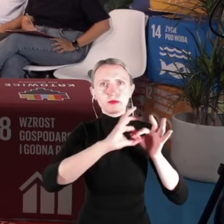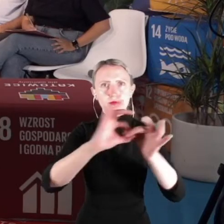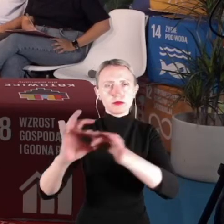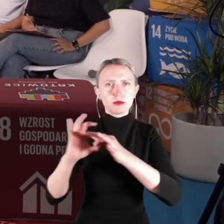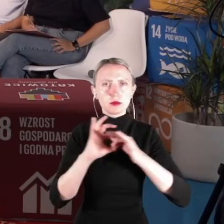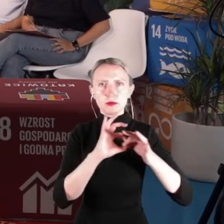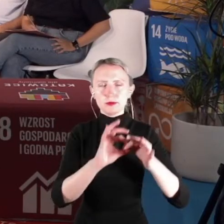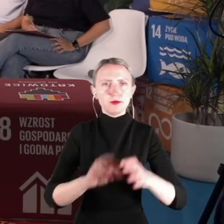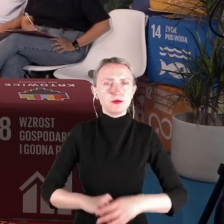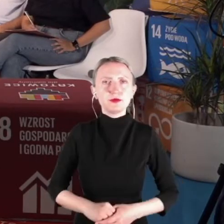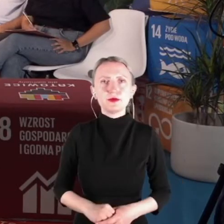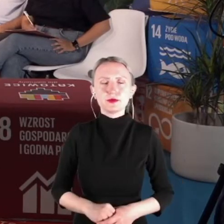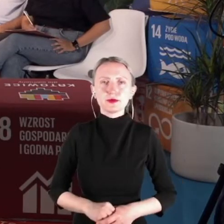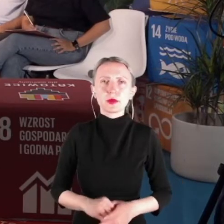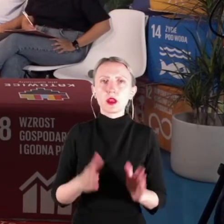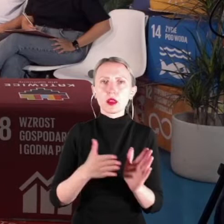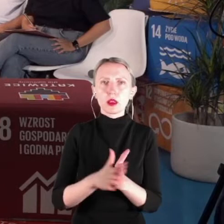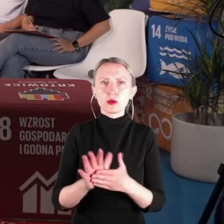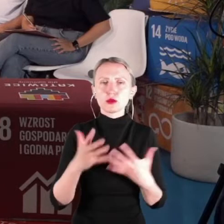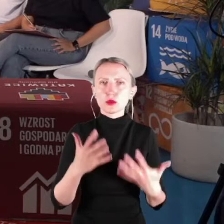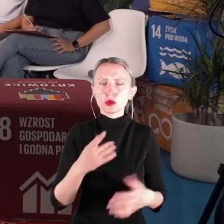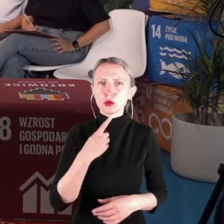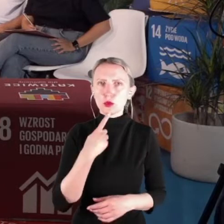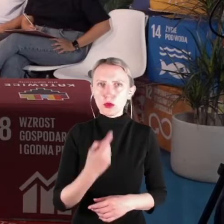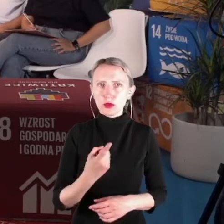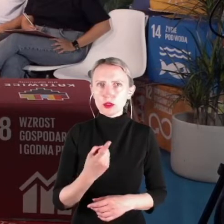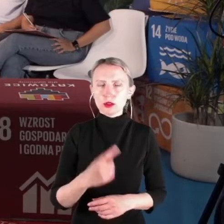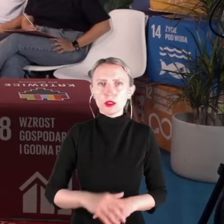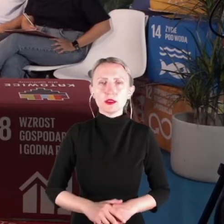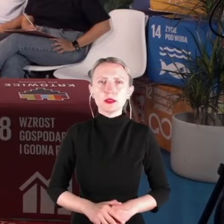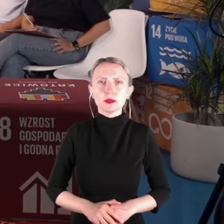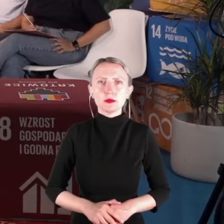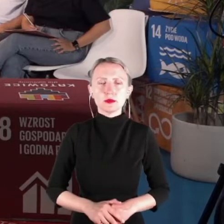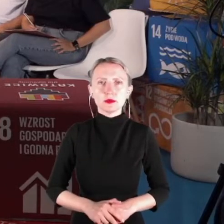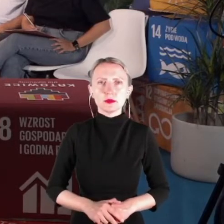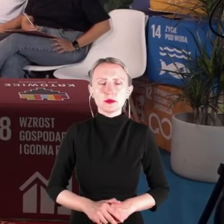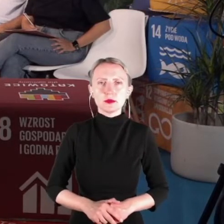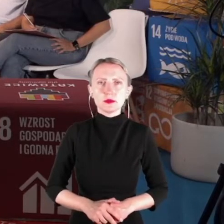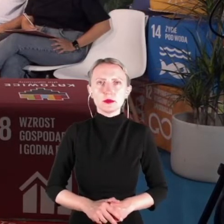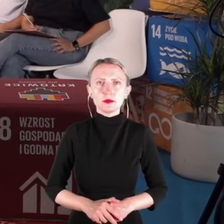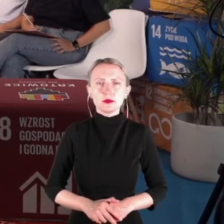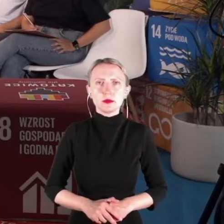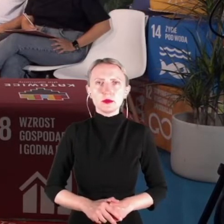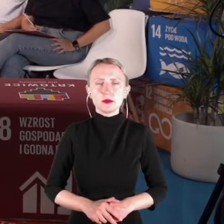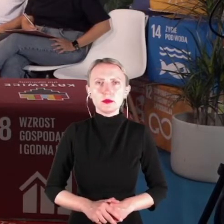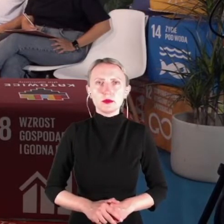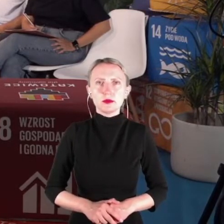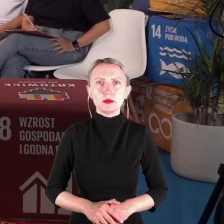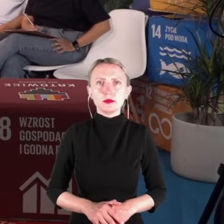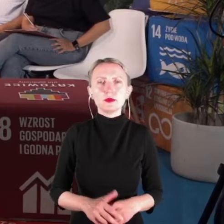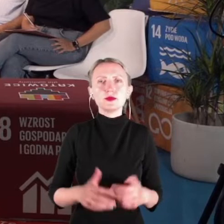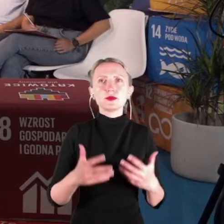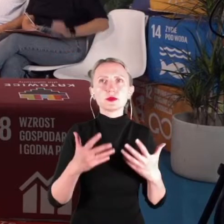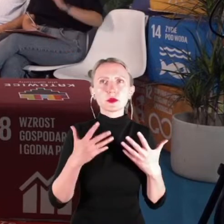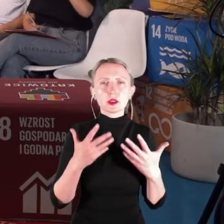that fantastic, it's there finally, is that I'm going to talk rather about periphery instead of center, about